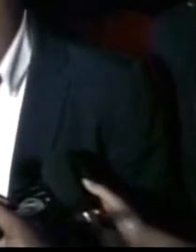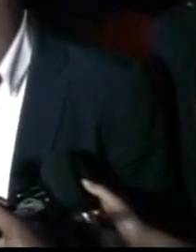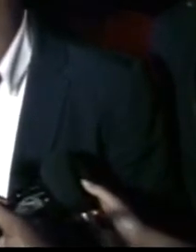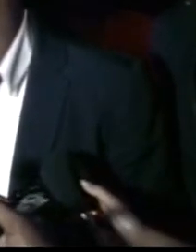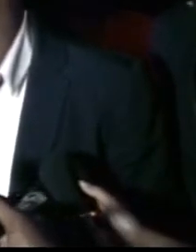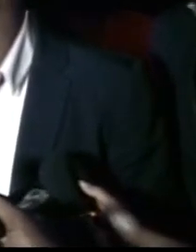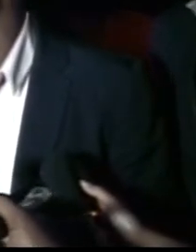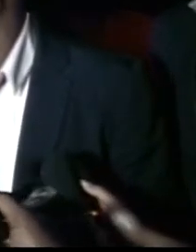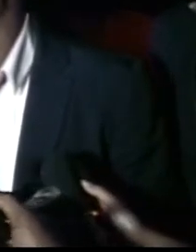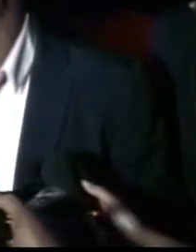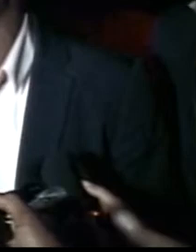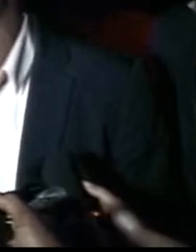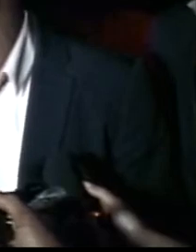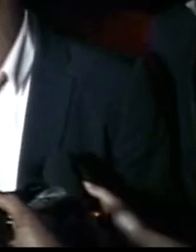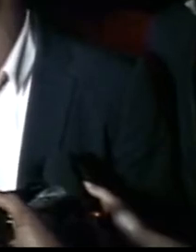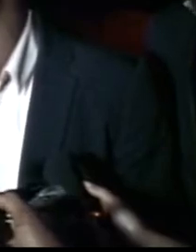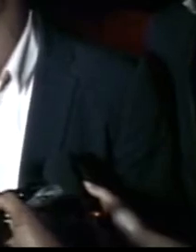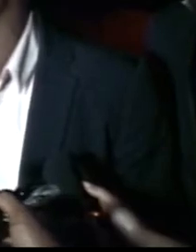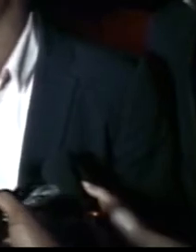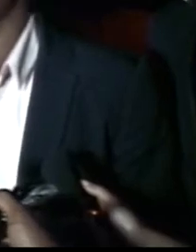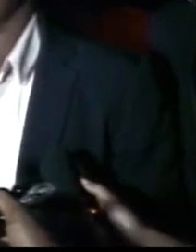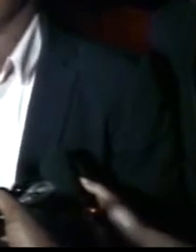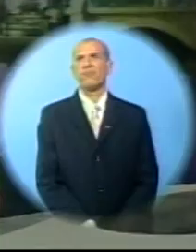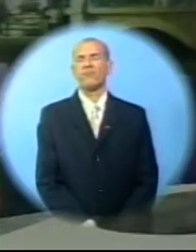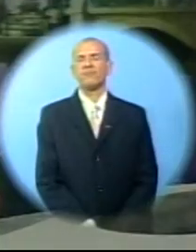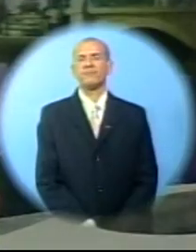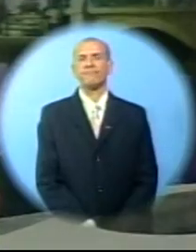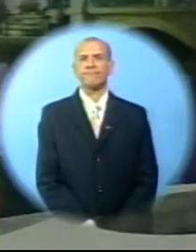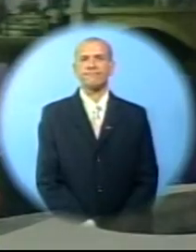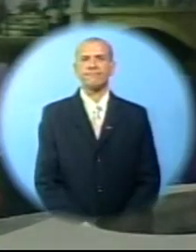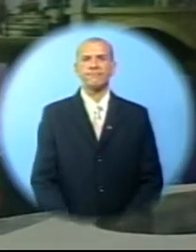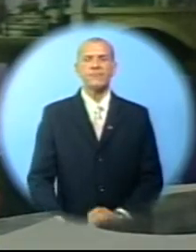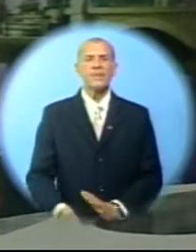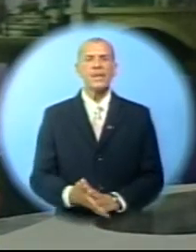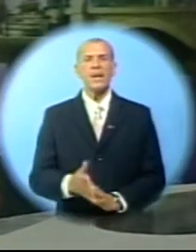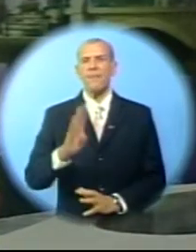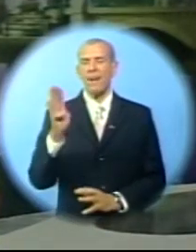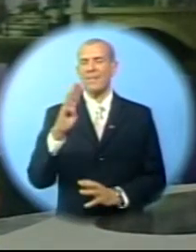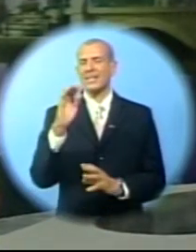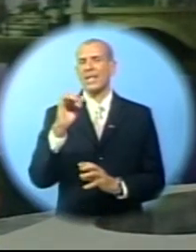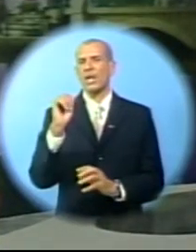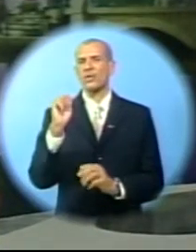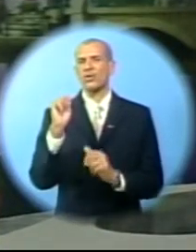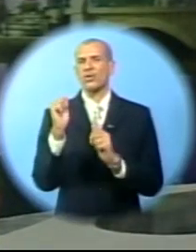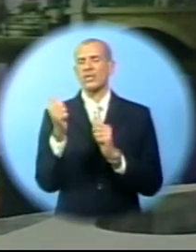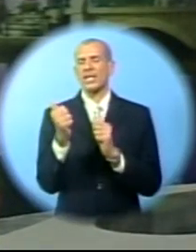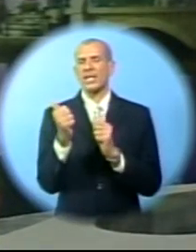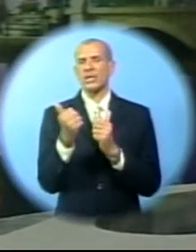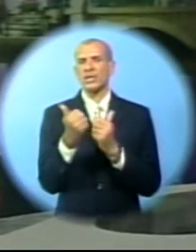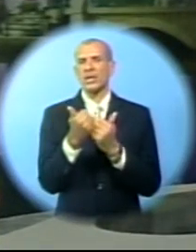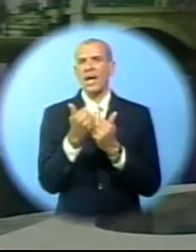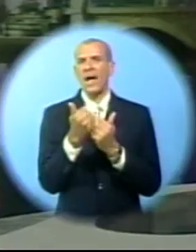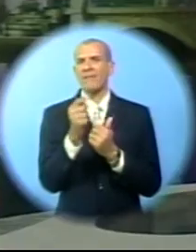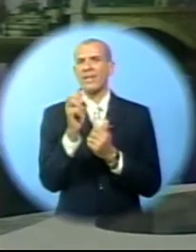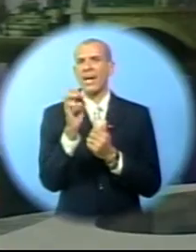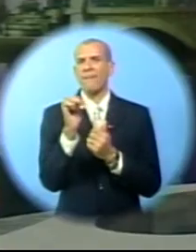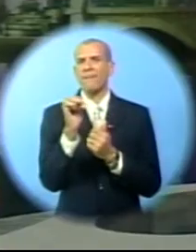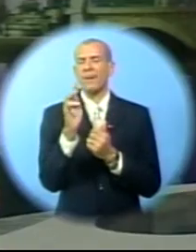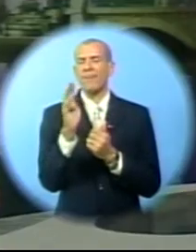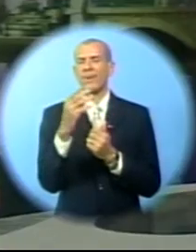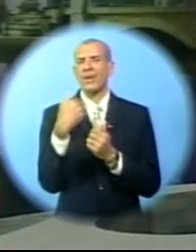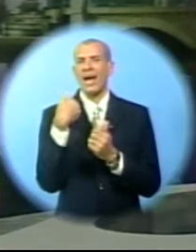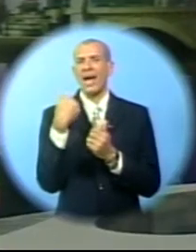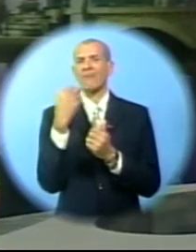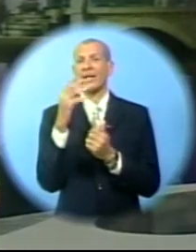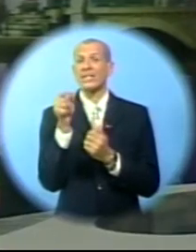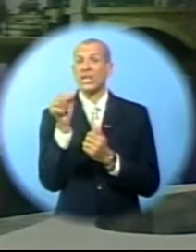have been appointed in the public service receive those appointments. The Barbados Association of Tampa Bay will be hosting its annual gala